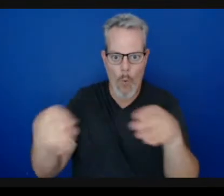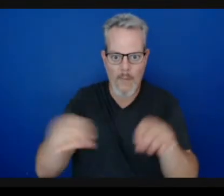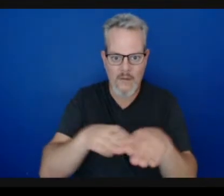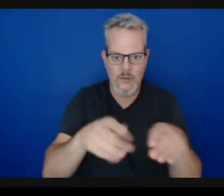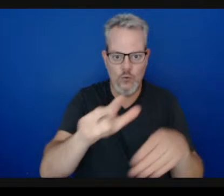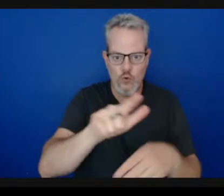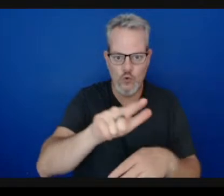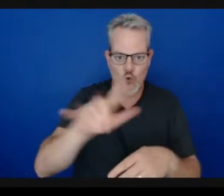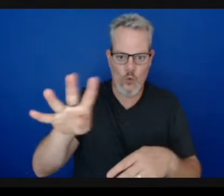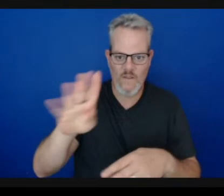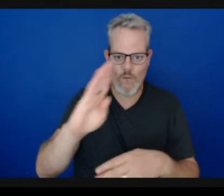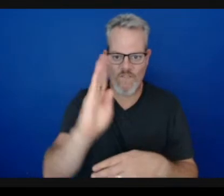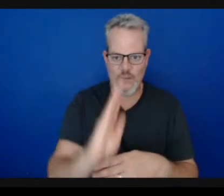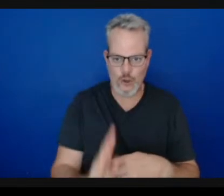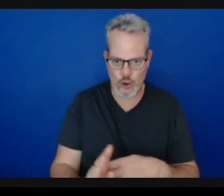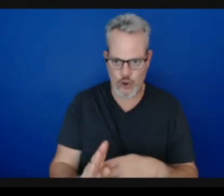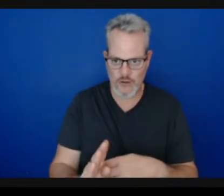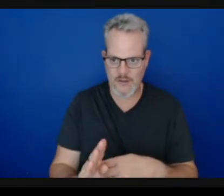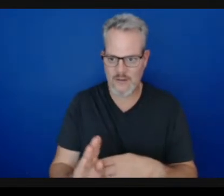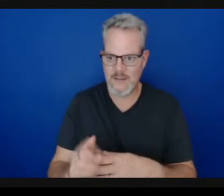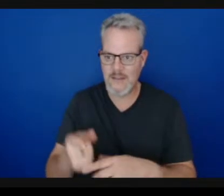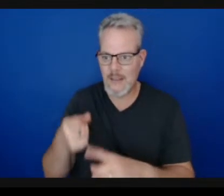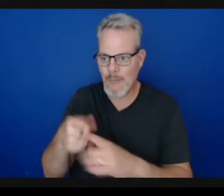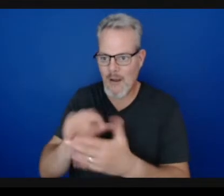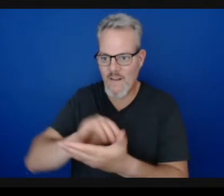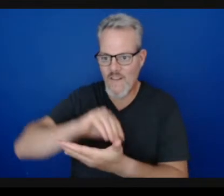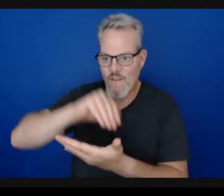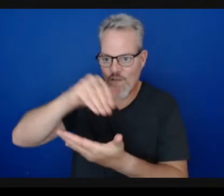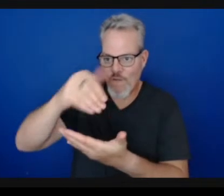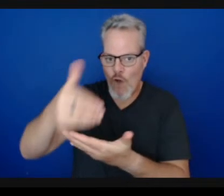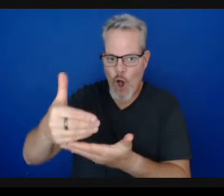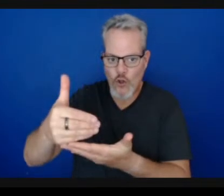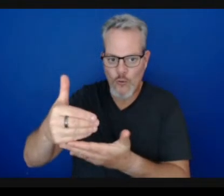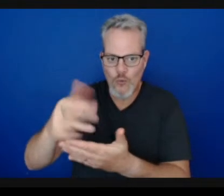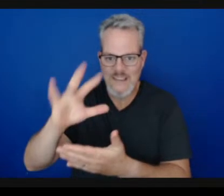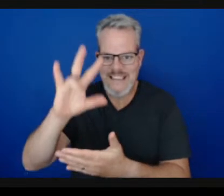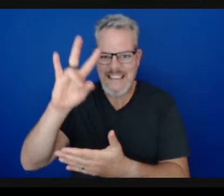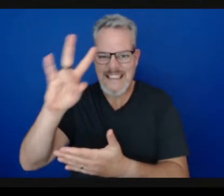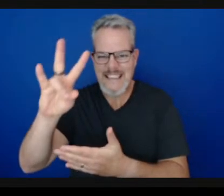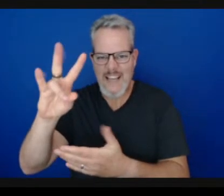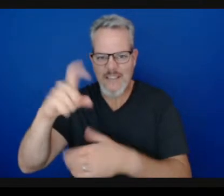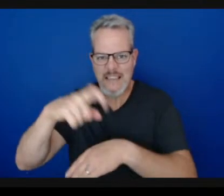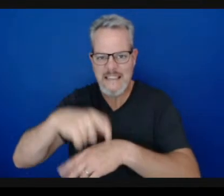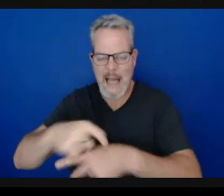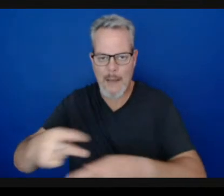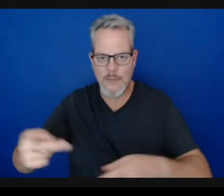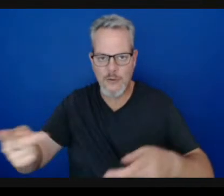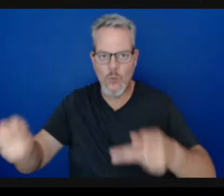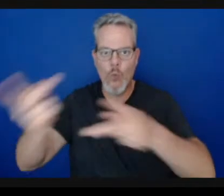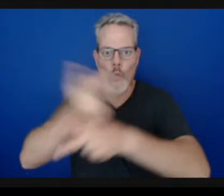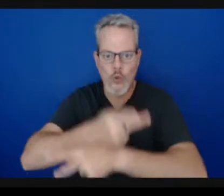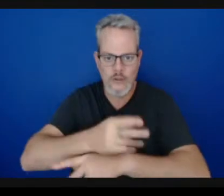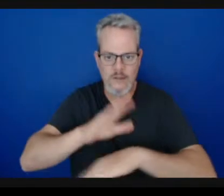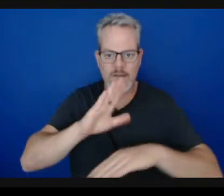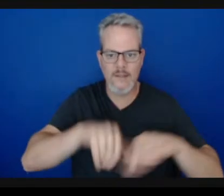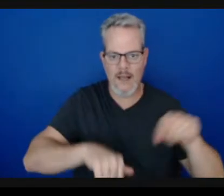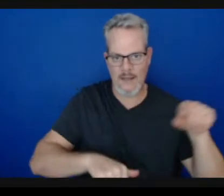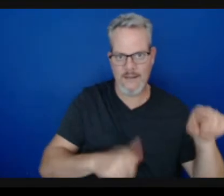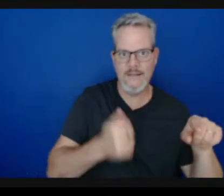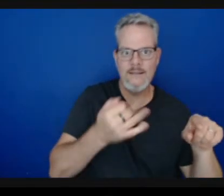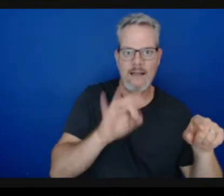the volume in 2018 was roughly 7 times greater than that erupted in 55.